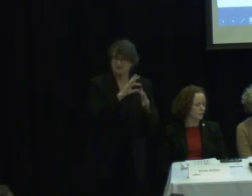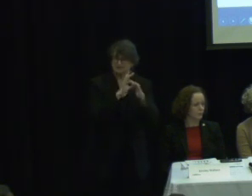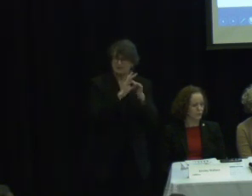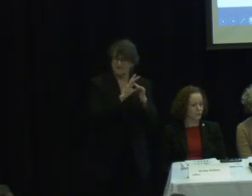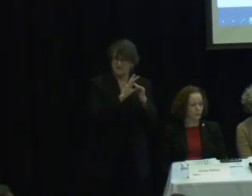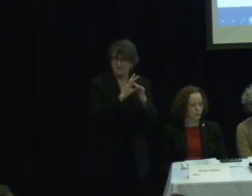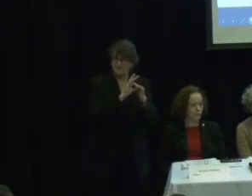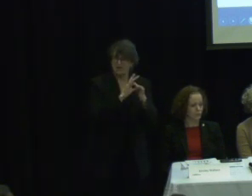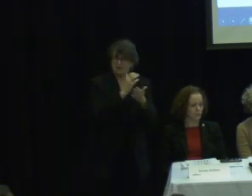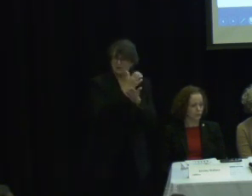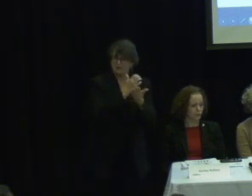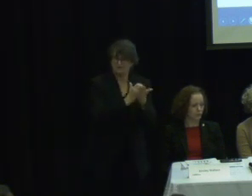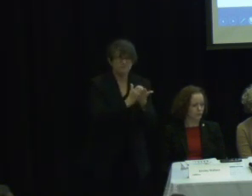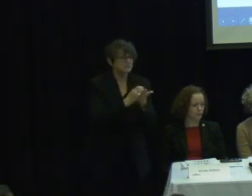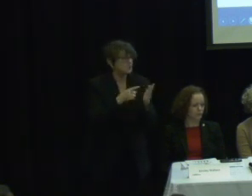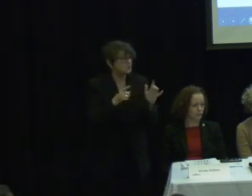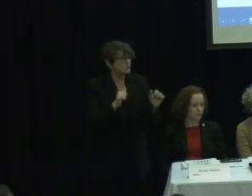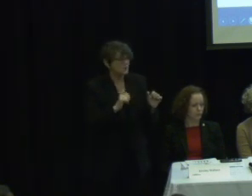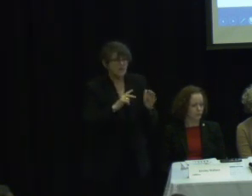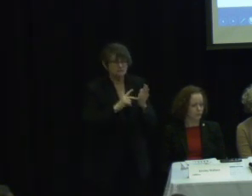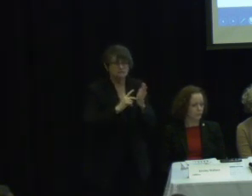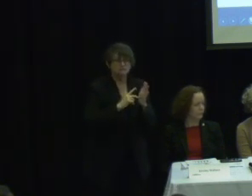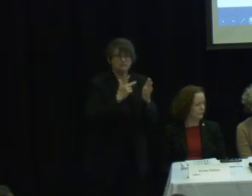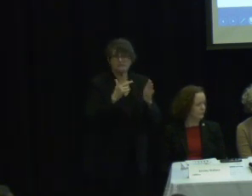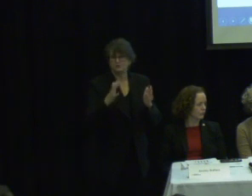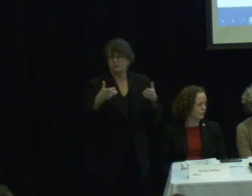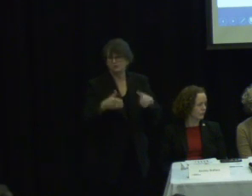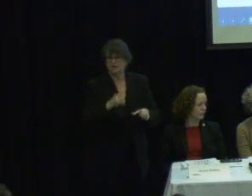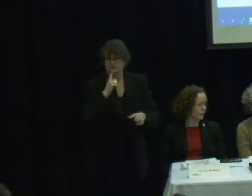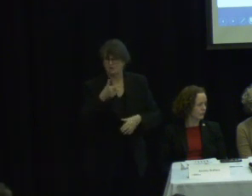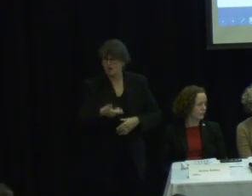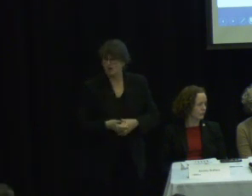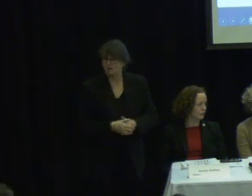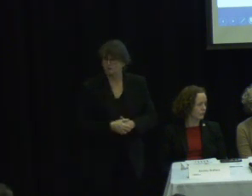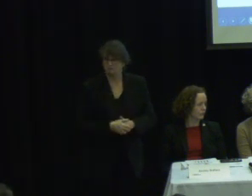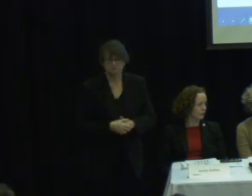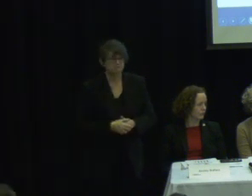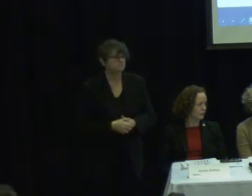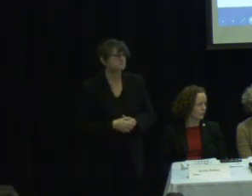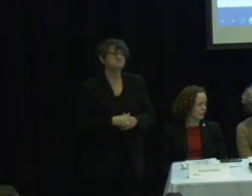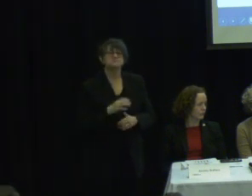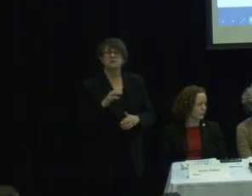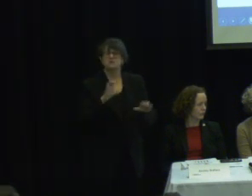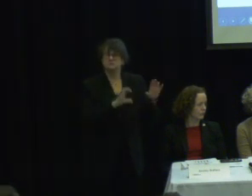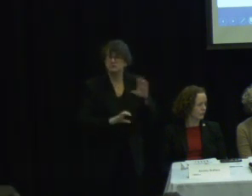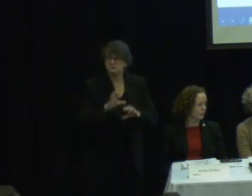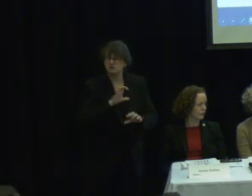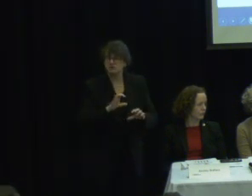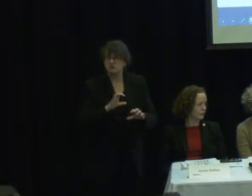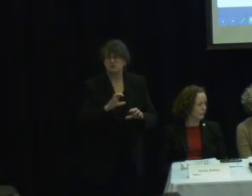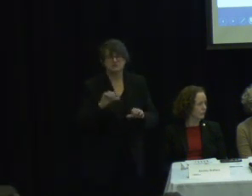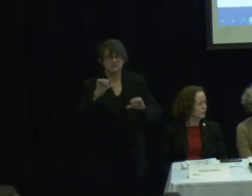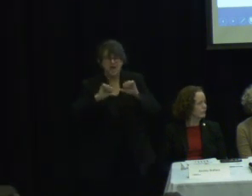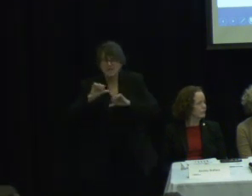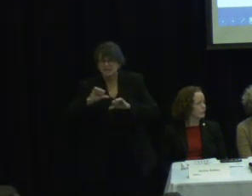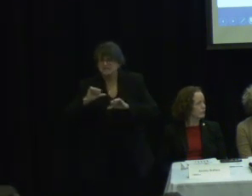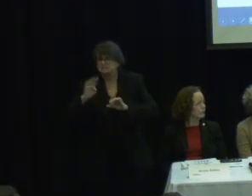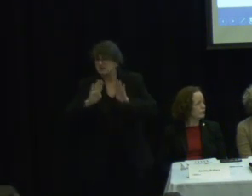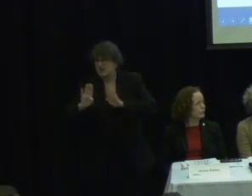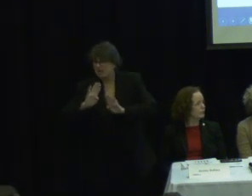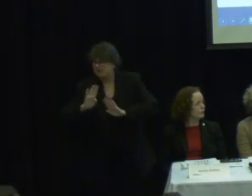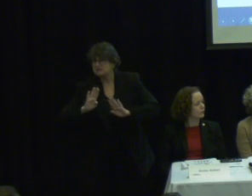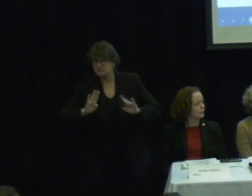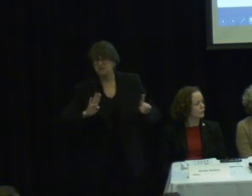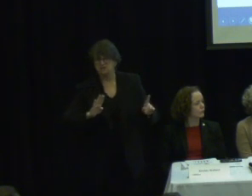hired. Basic coding course, an IT management course, could be some kind of science or biology course. So